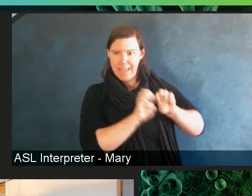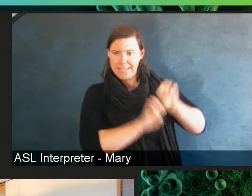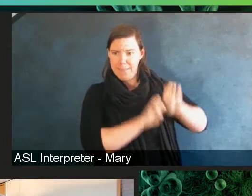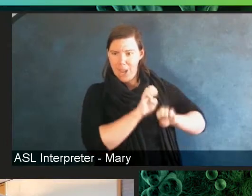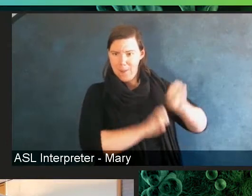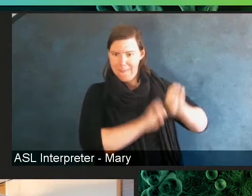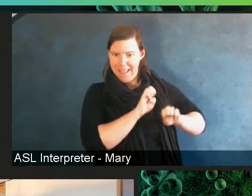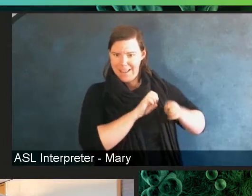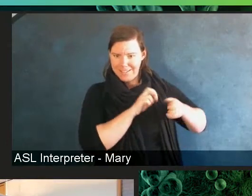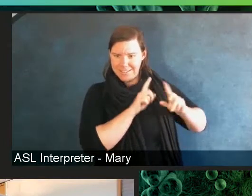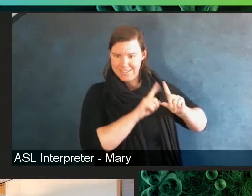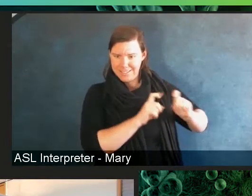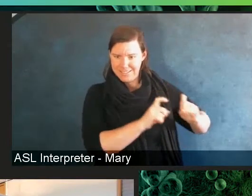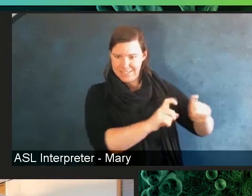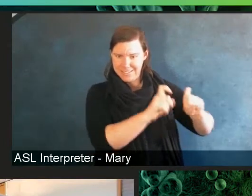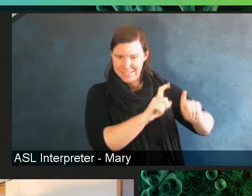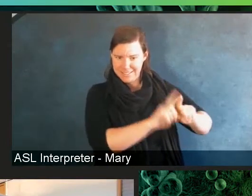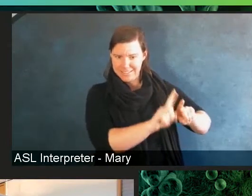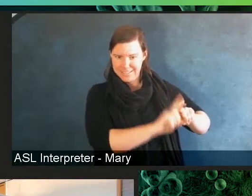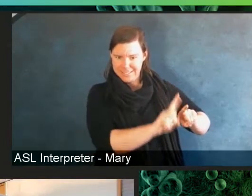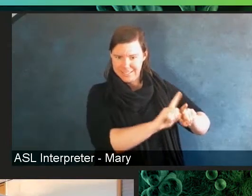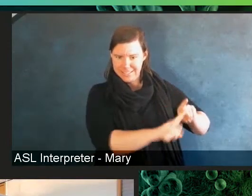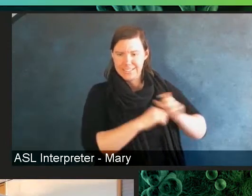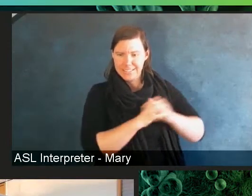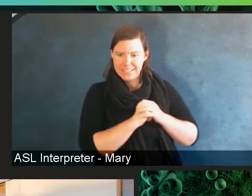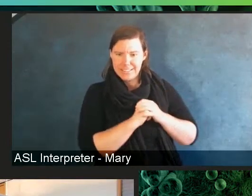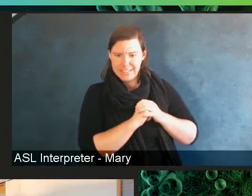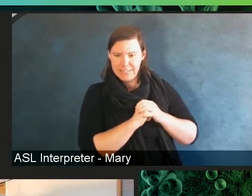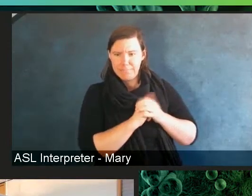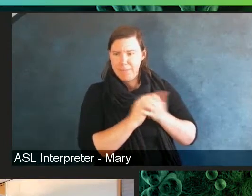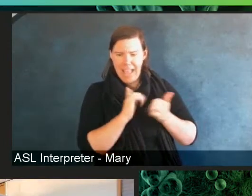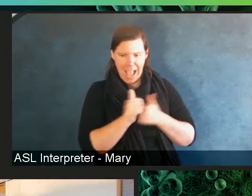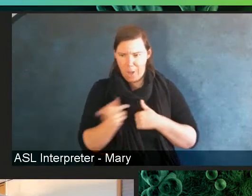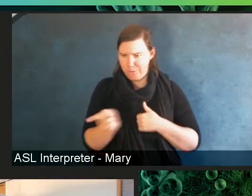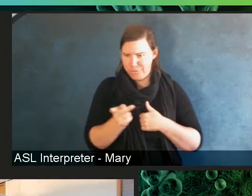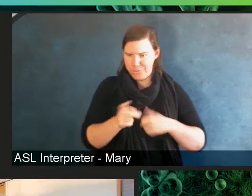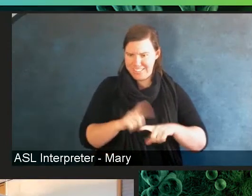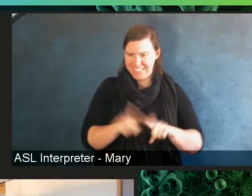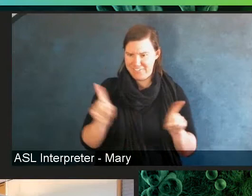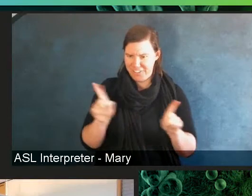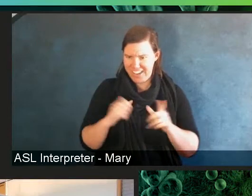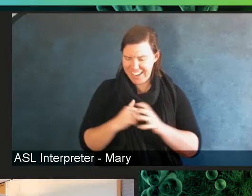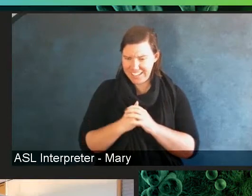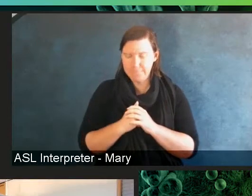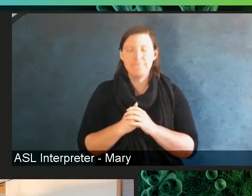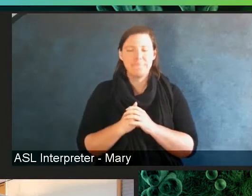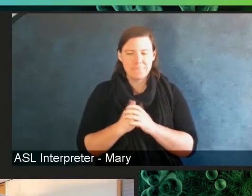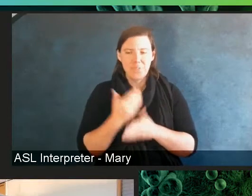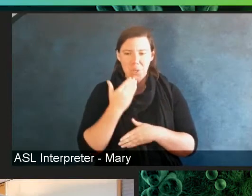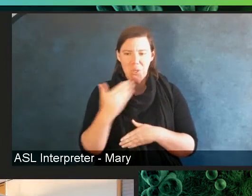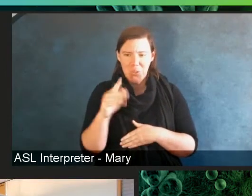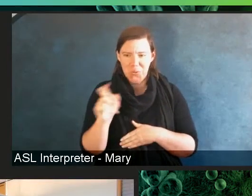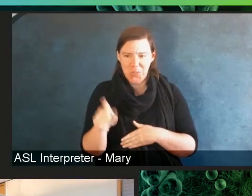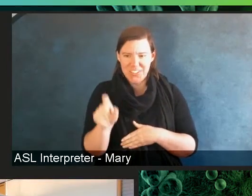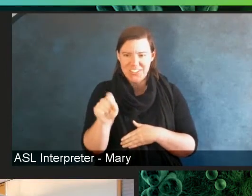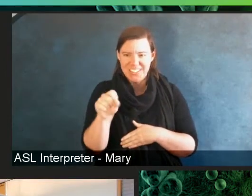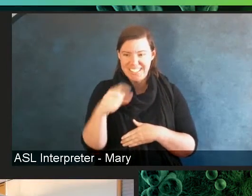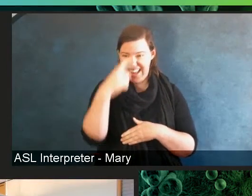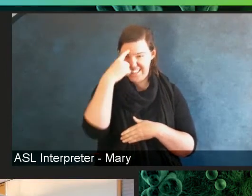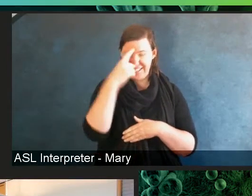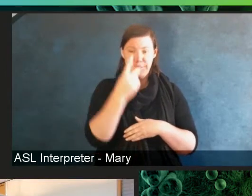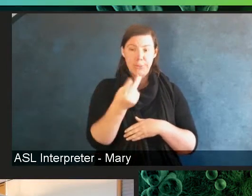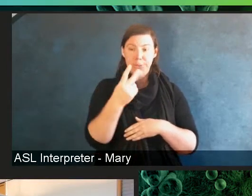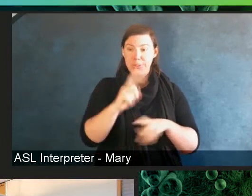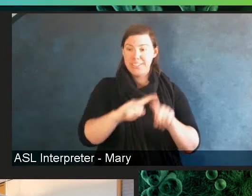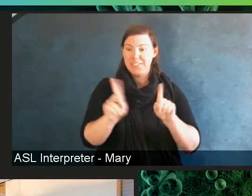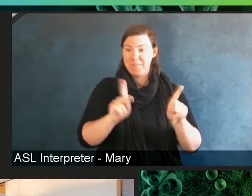think if you ask 10 computational biologists, you might get 10 slightly different answers. And the answer has changed over time. So a long time ago, it